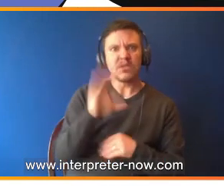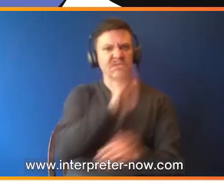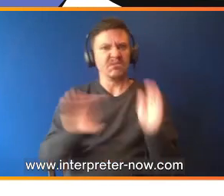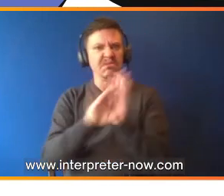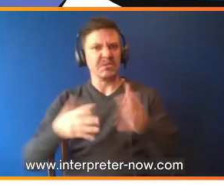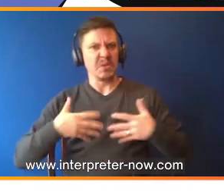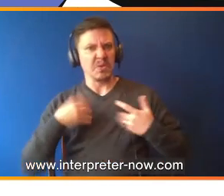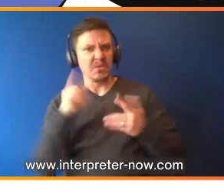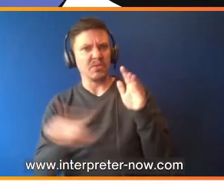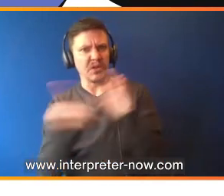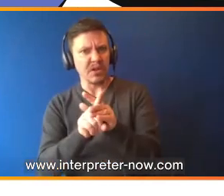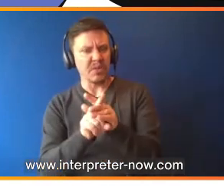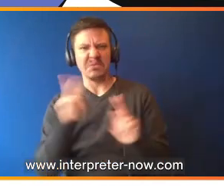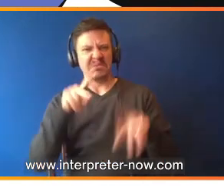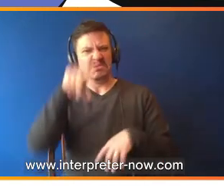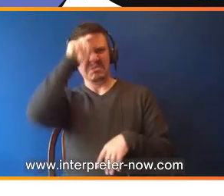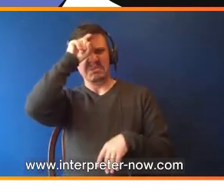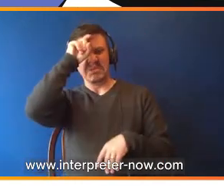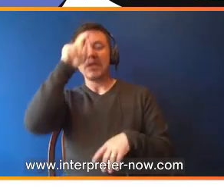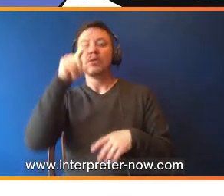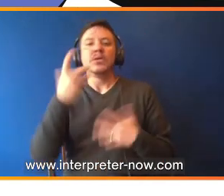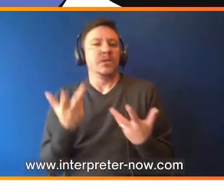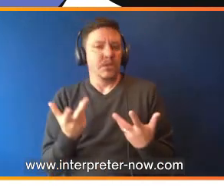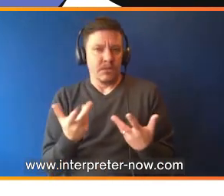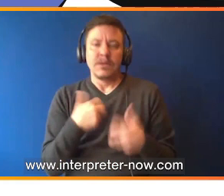hand, you know, there's a lot of talk around unconscious bias. So,